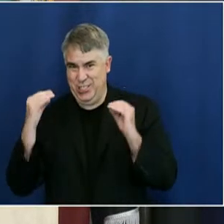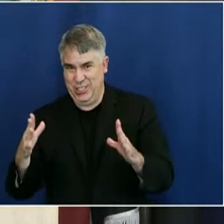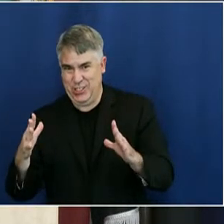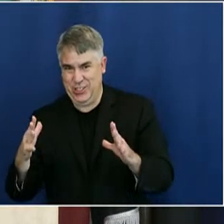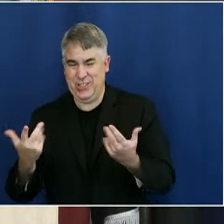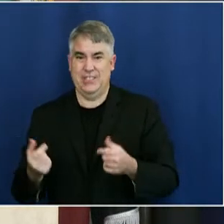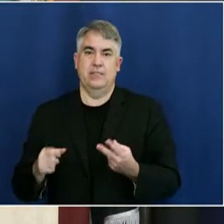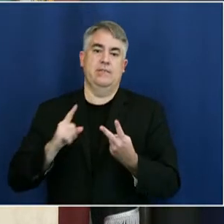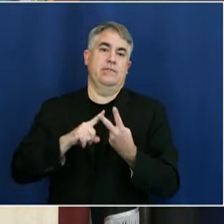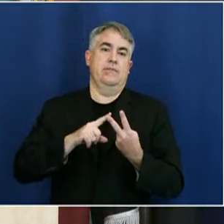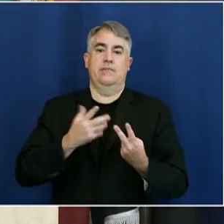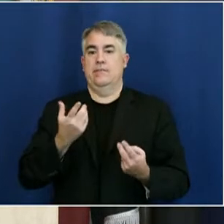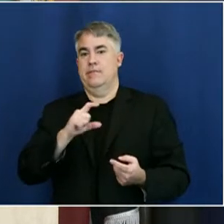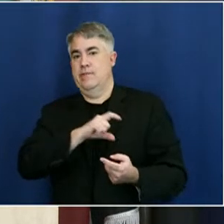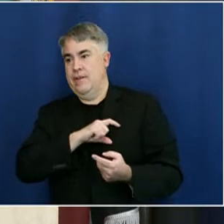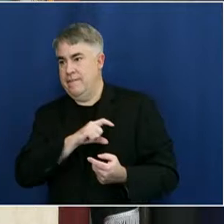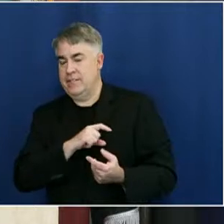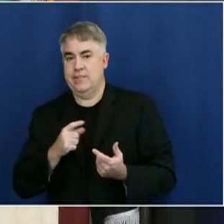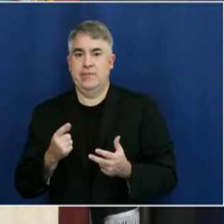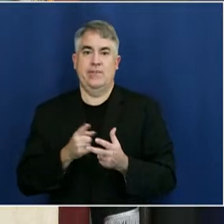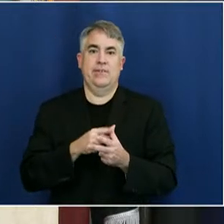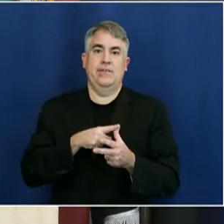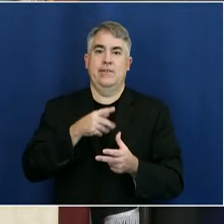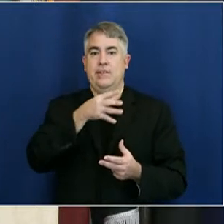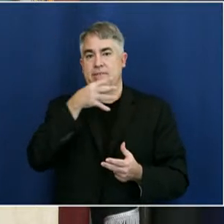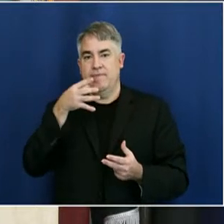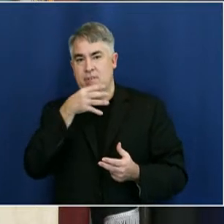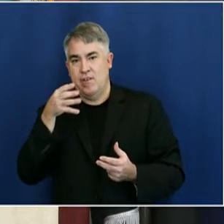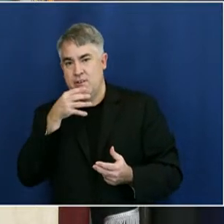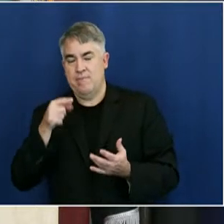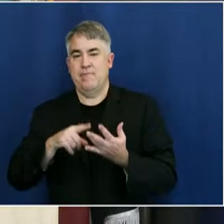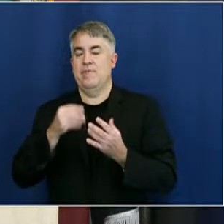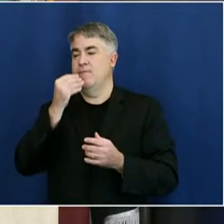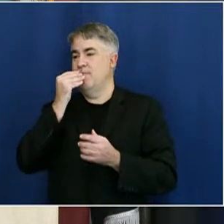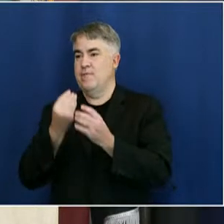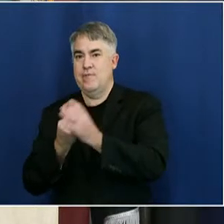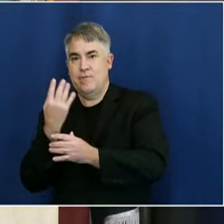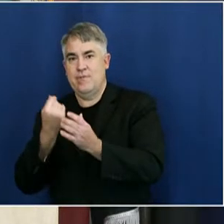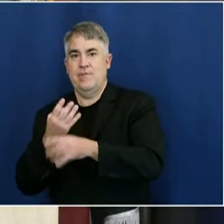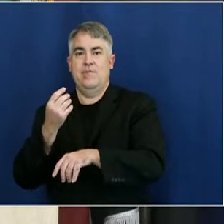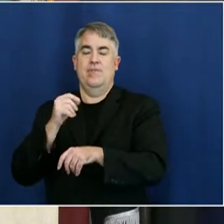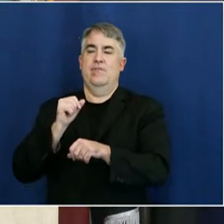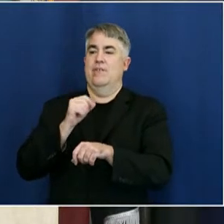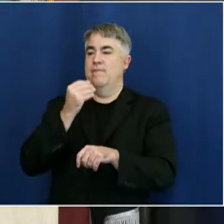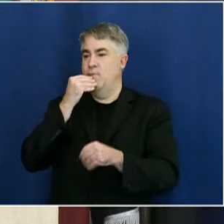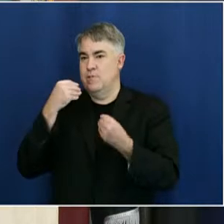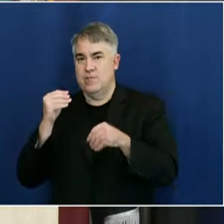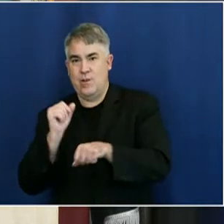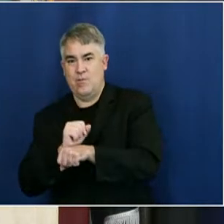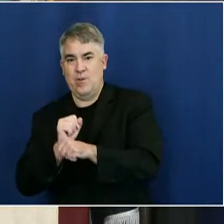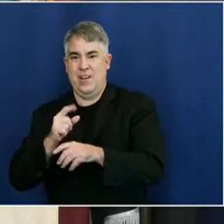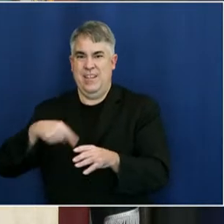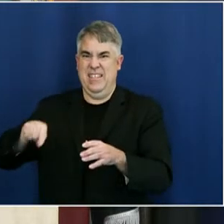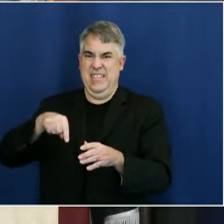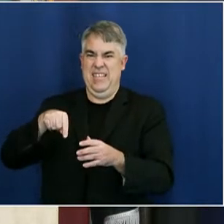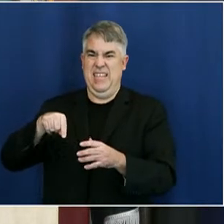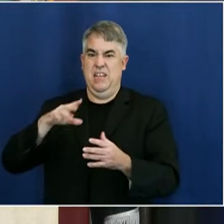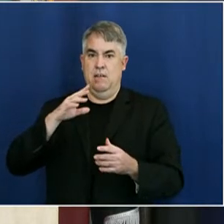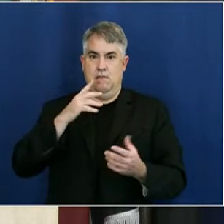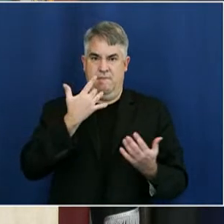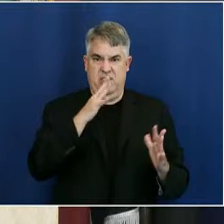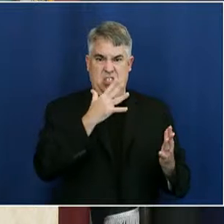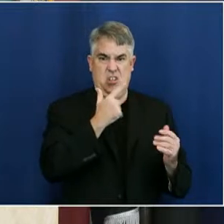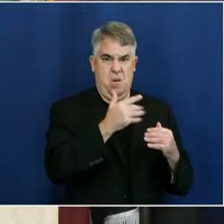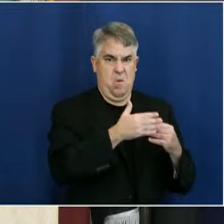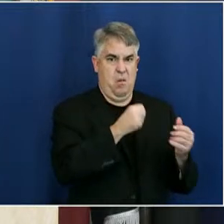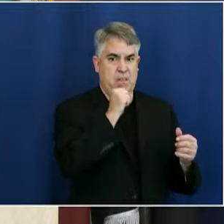enforcement. We think that we are getting to a place where we have reached a significant number of seniors, and as the supply comes in,